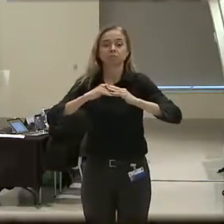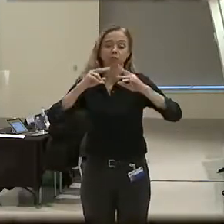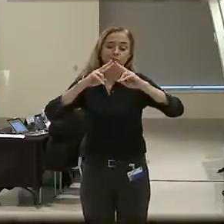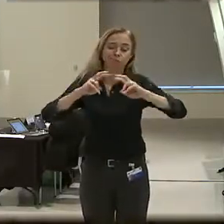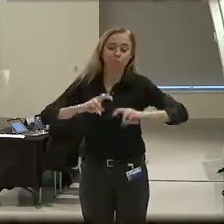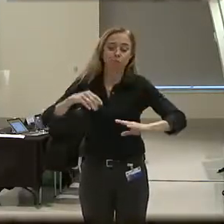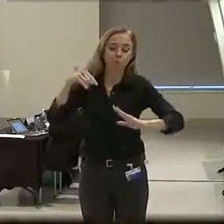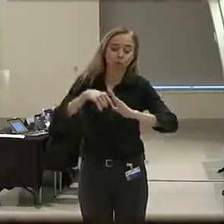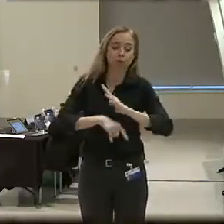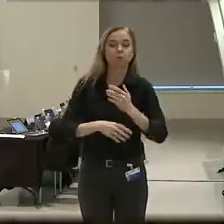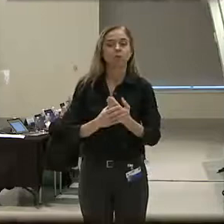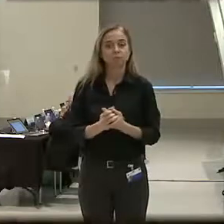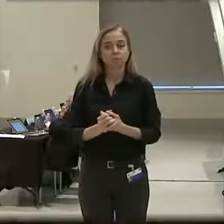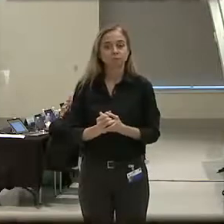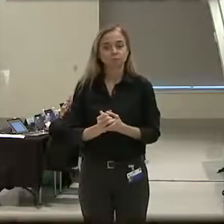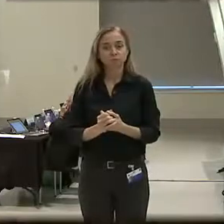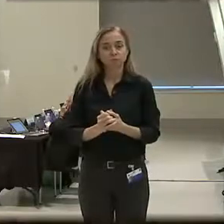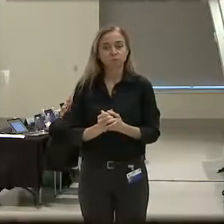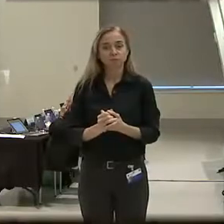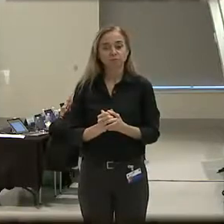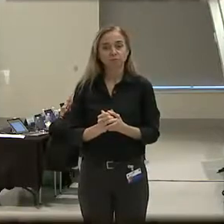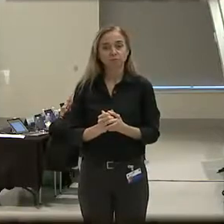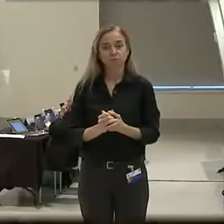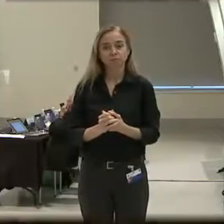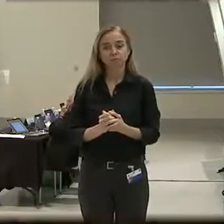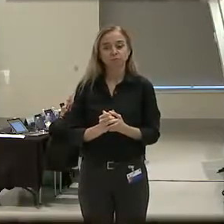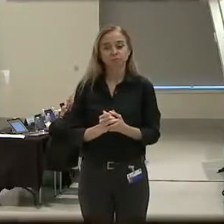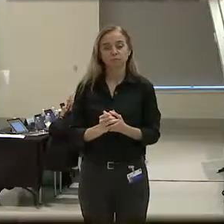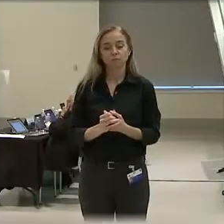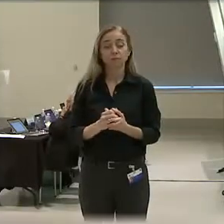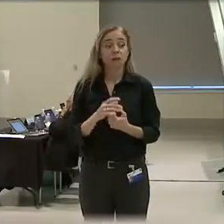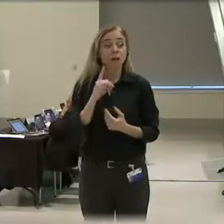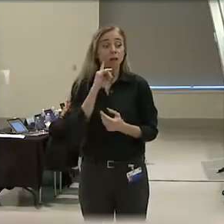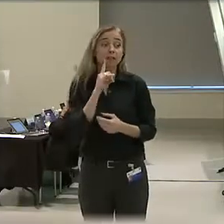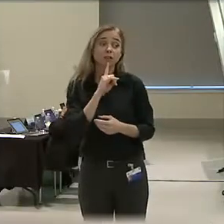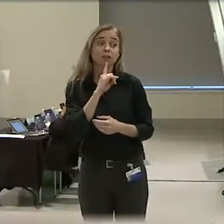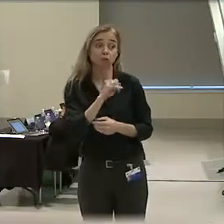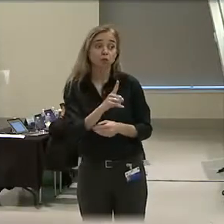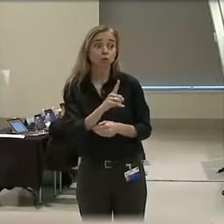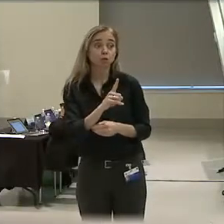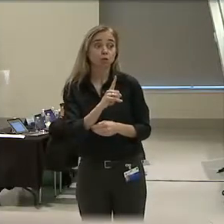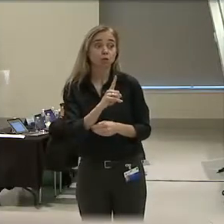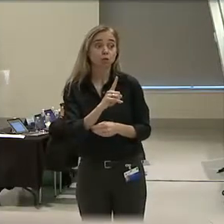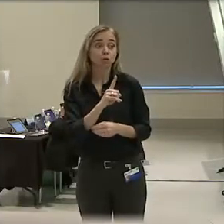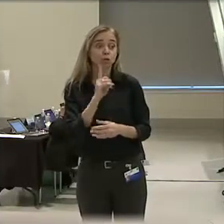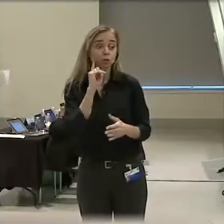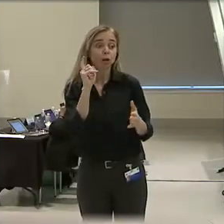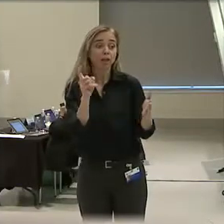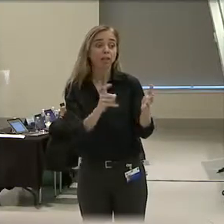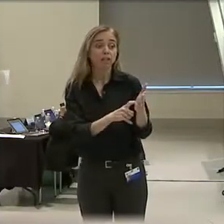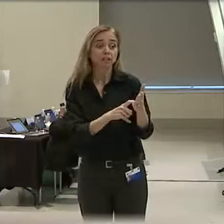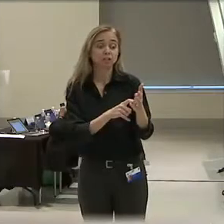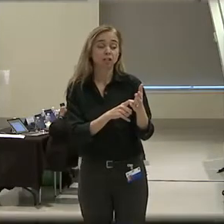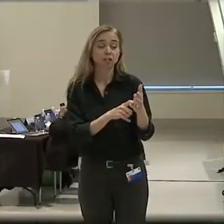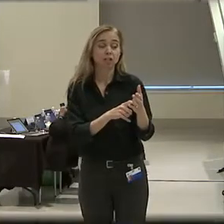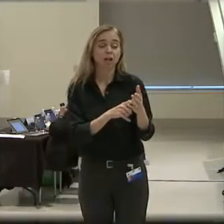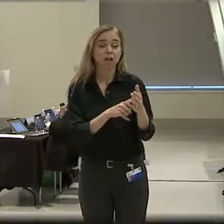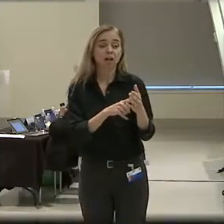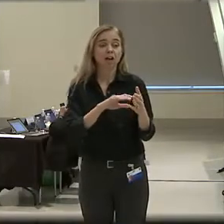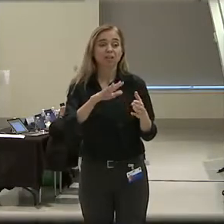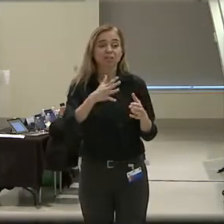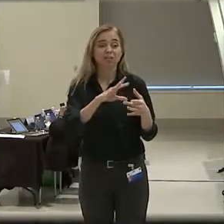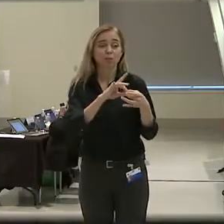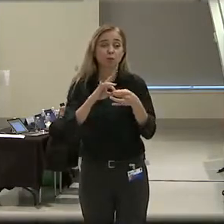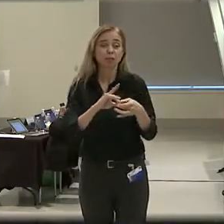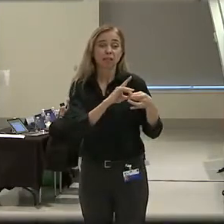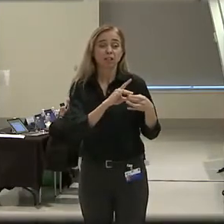already placed under? I think that's a very true recognition of the often tenuous relationship between